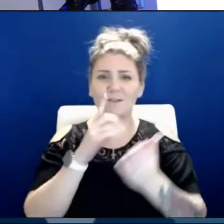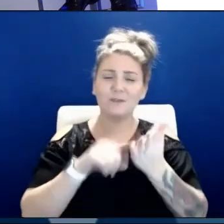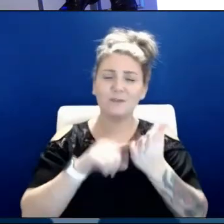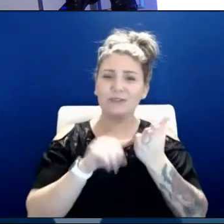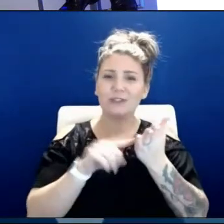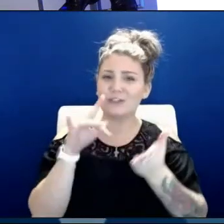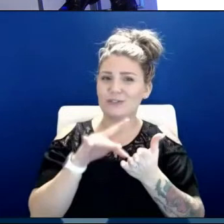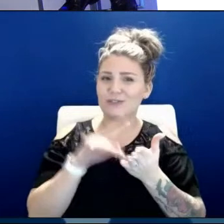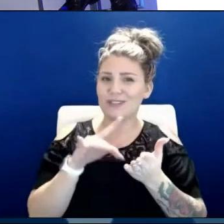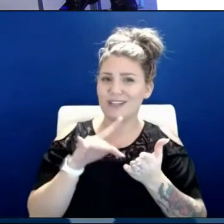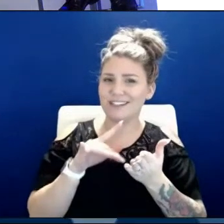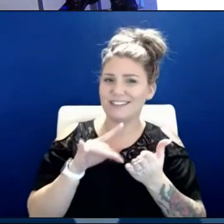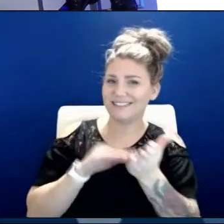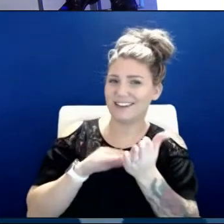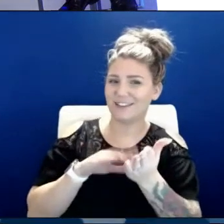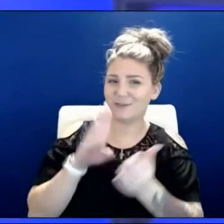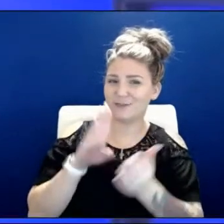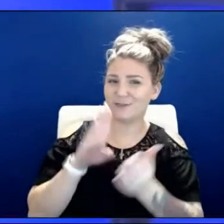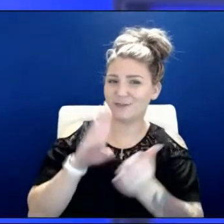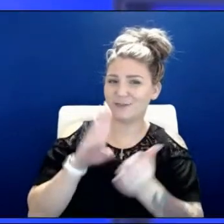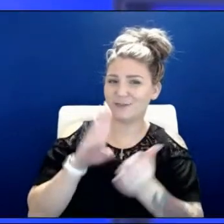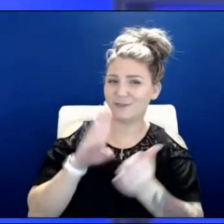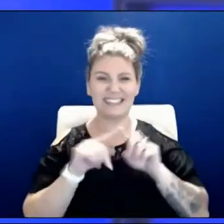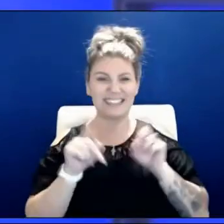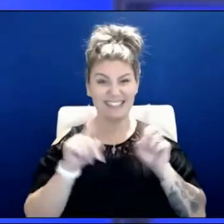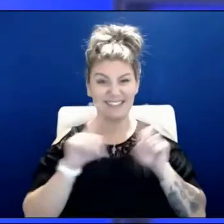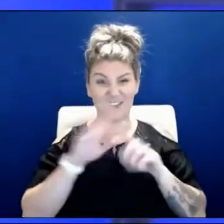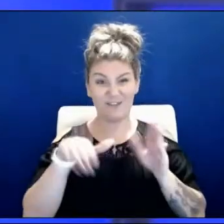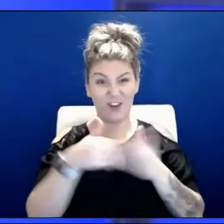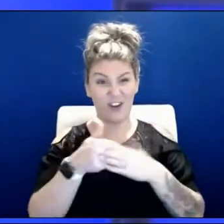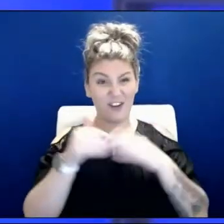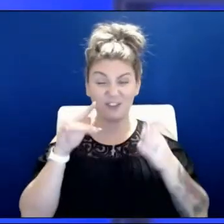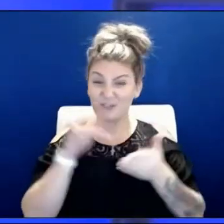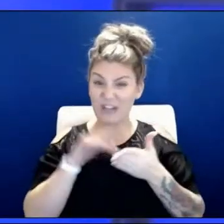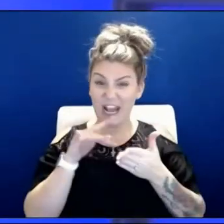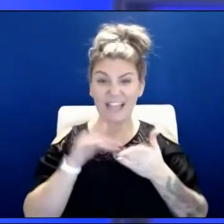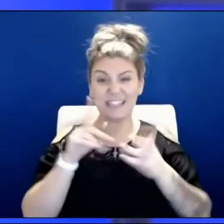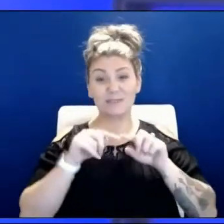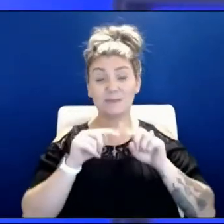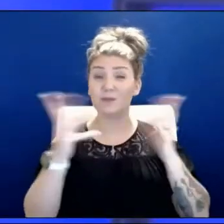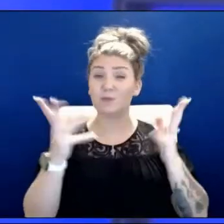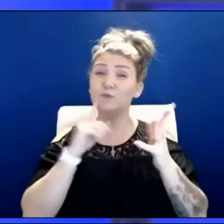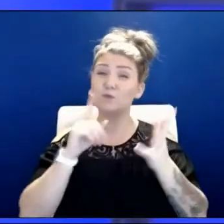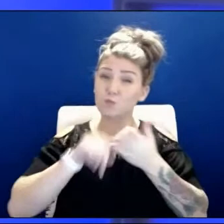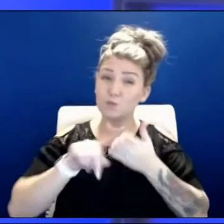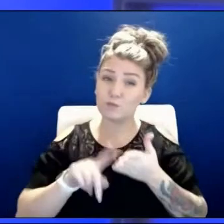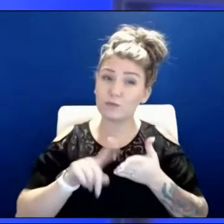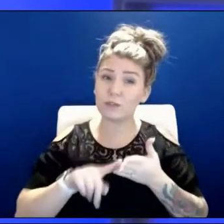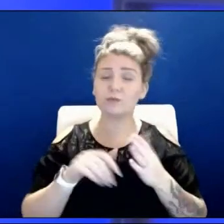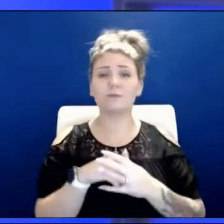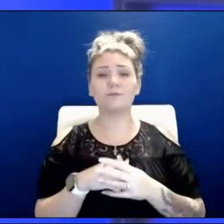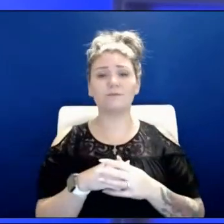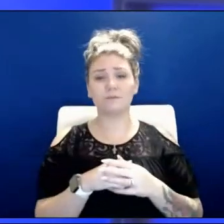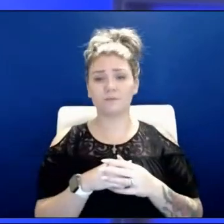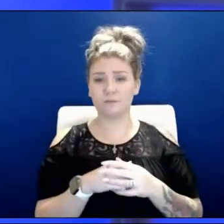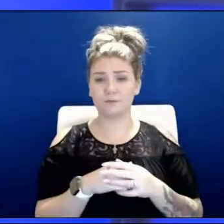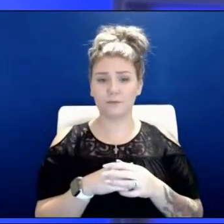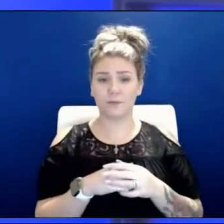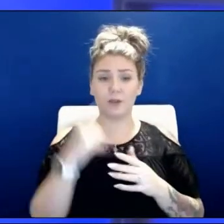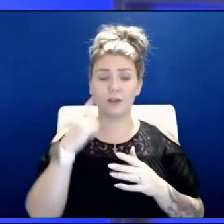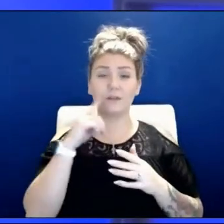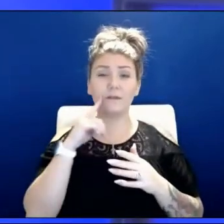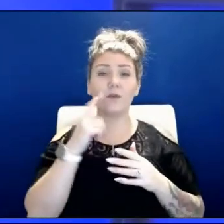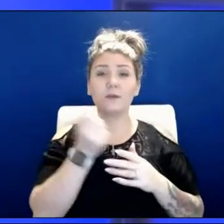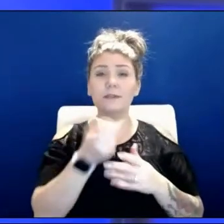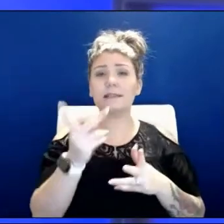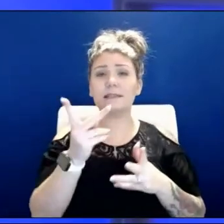for every single trial. So it depends on what you're trying to look at. So, for some diseases, if you think